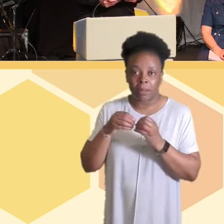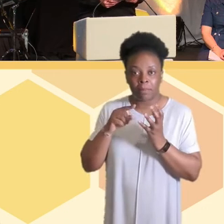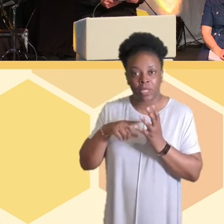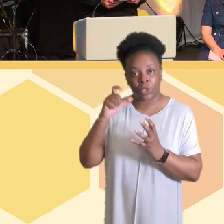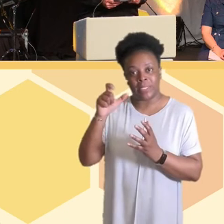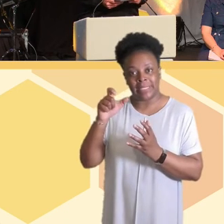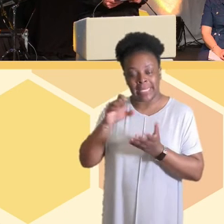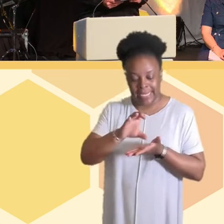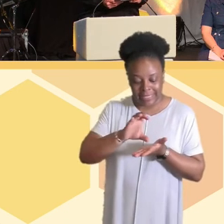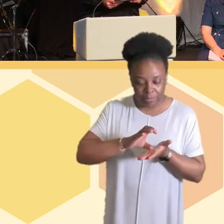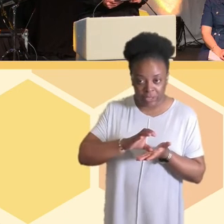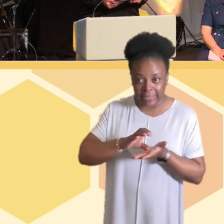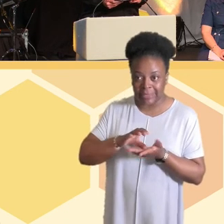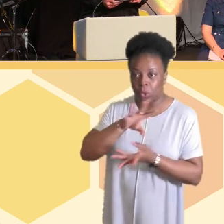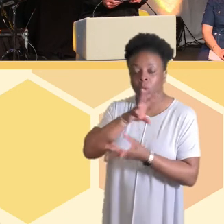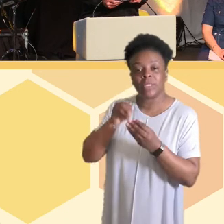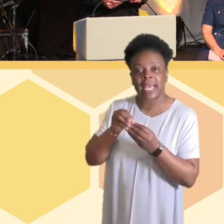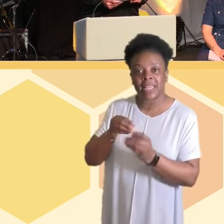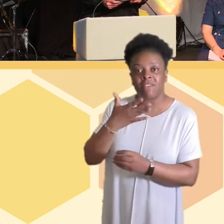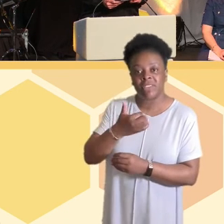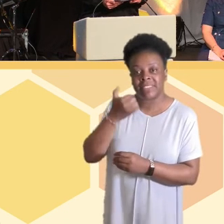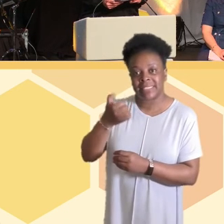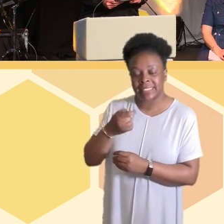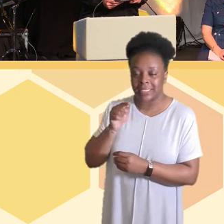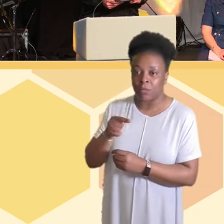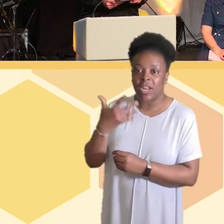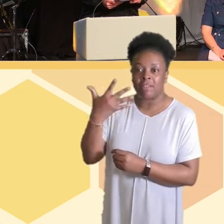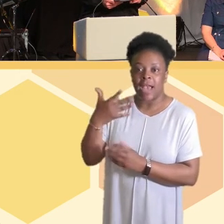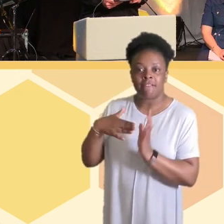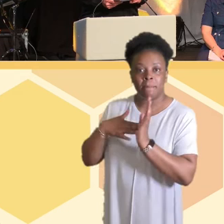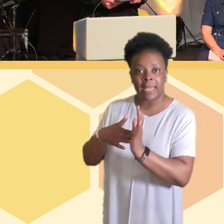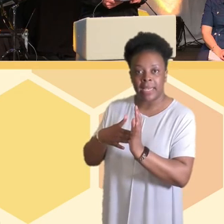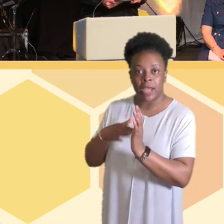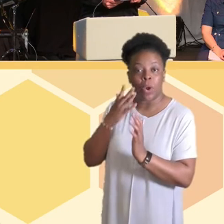from churches totaled 56.5 million at the end of the year,